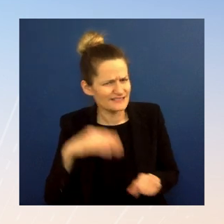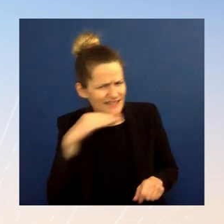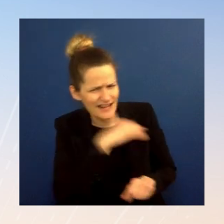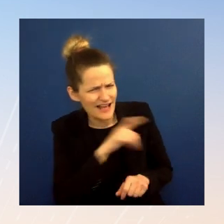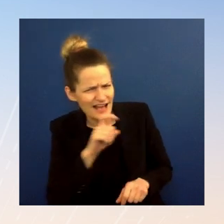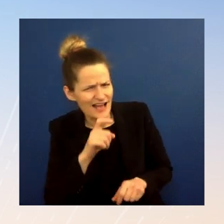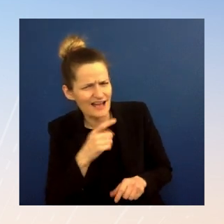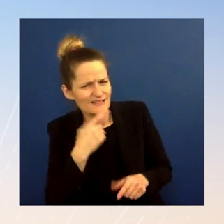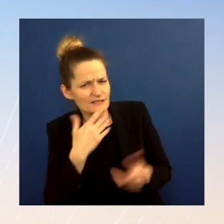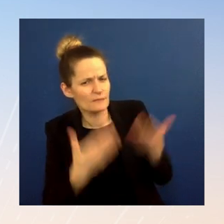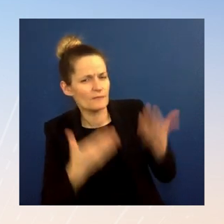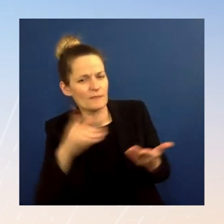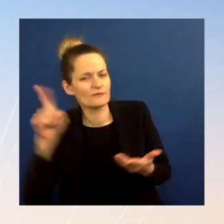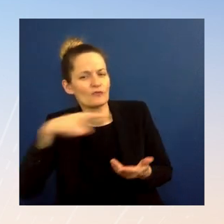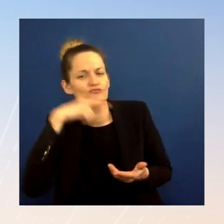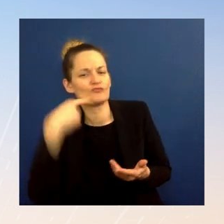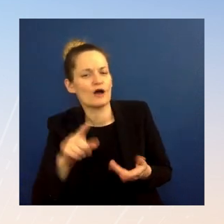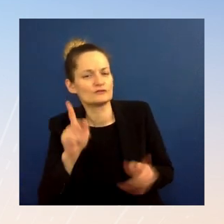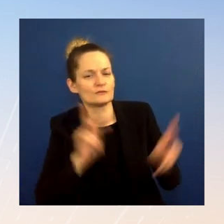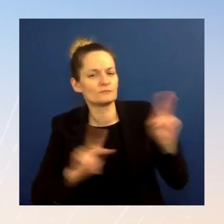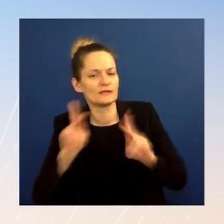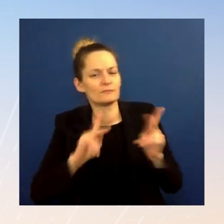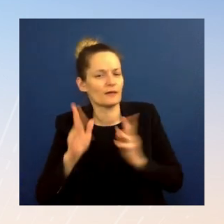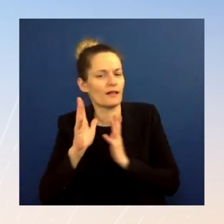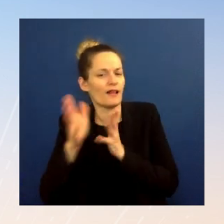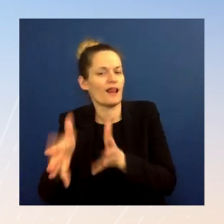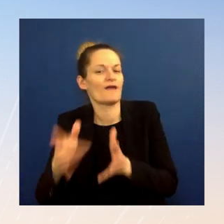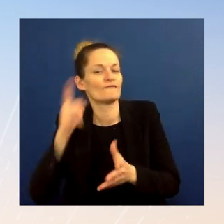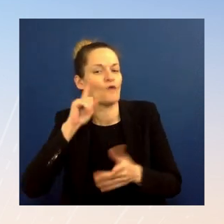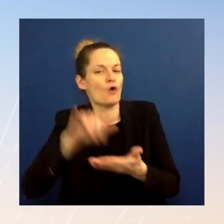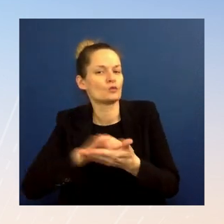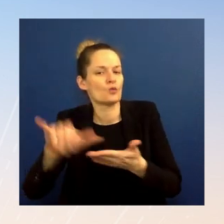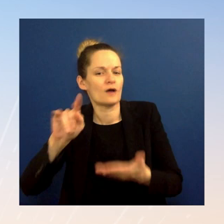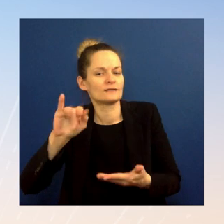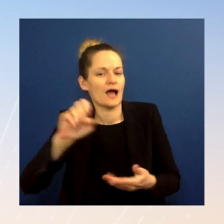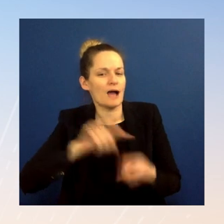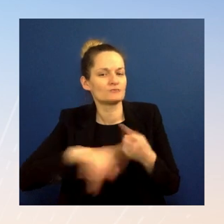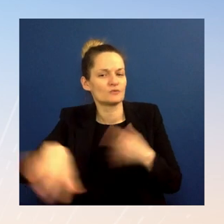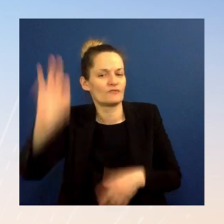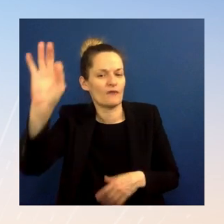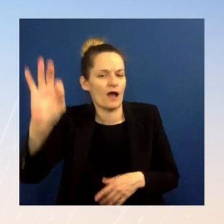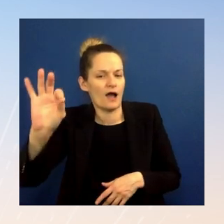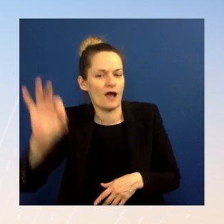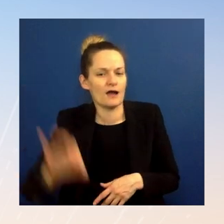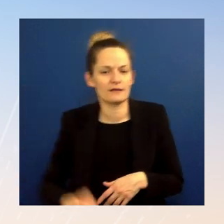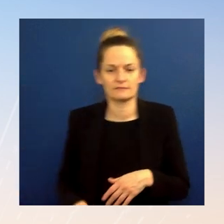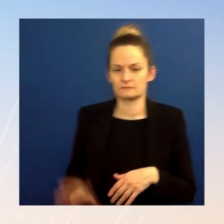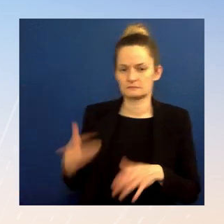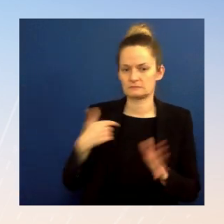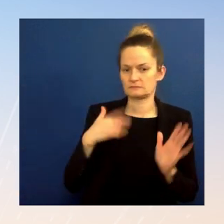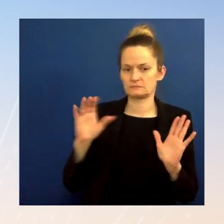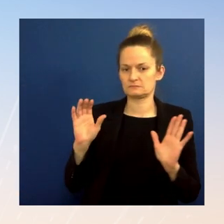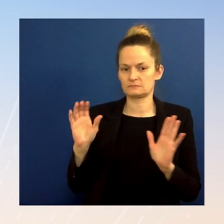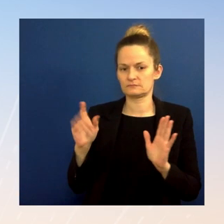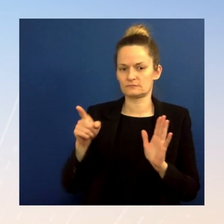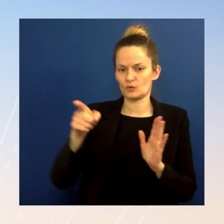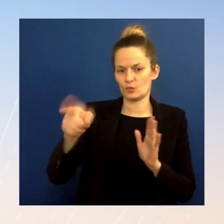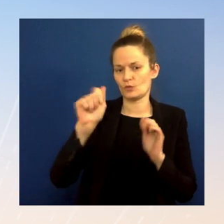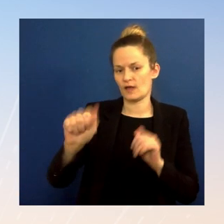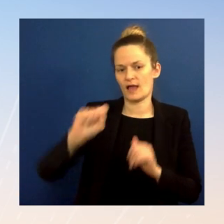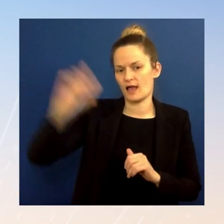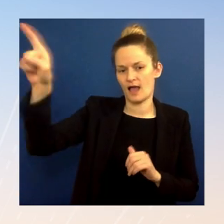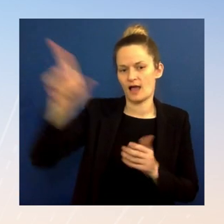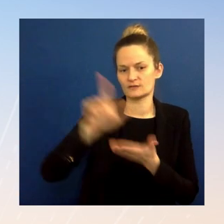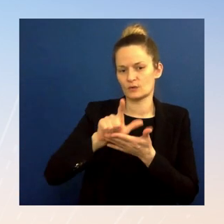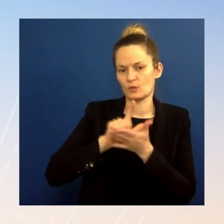been some peace talks going on between Ukraine and Russia, as was already mentioned. It seems that a couple of the things that are being